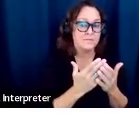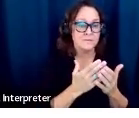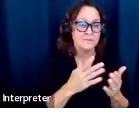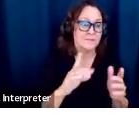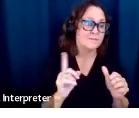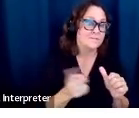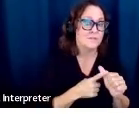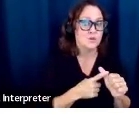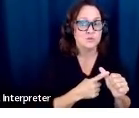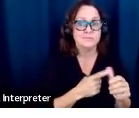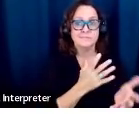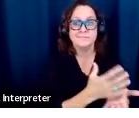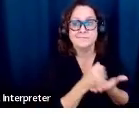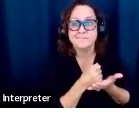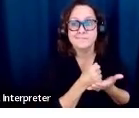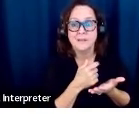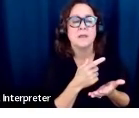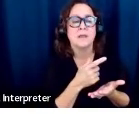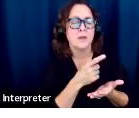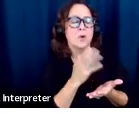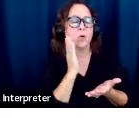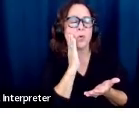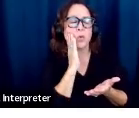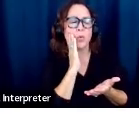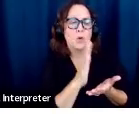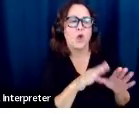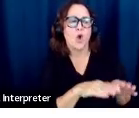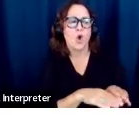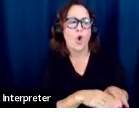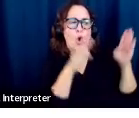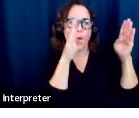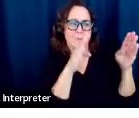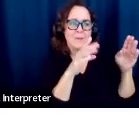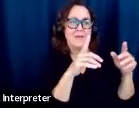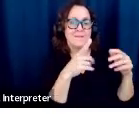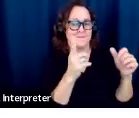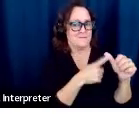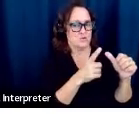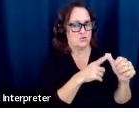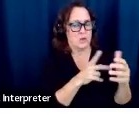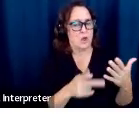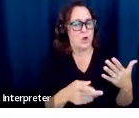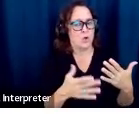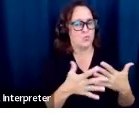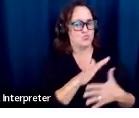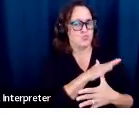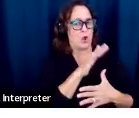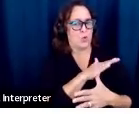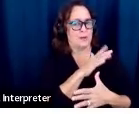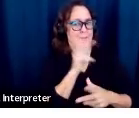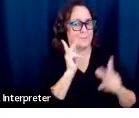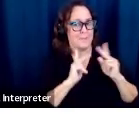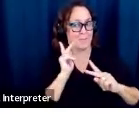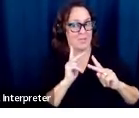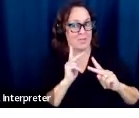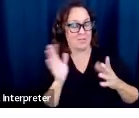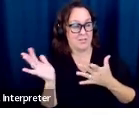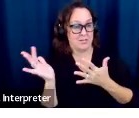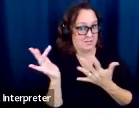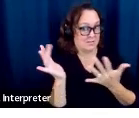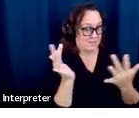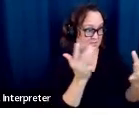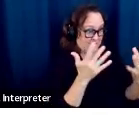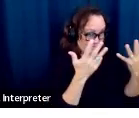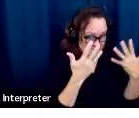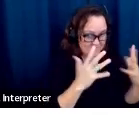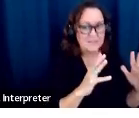be opened up just as soon as priority enrollment is offered to people who've been on the IDD waiver waiting list. In terms of the reserve